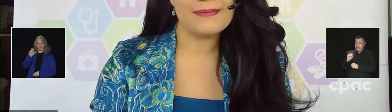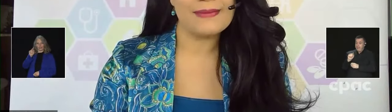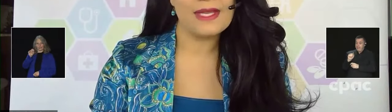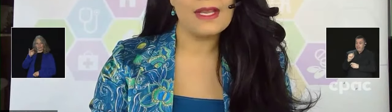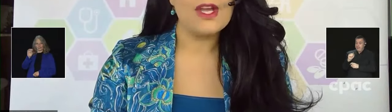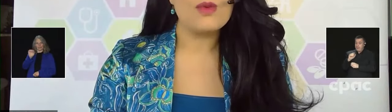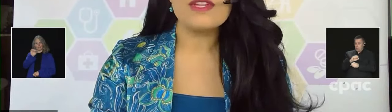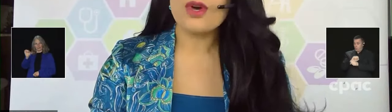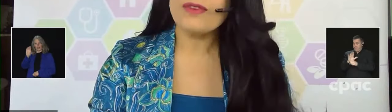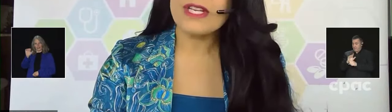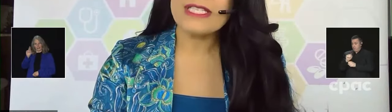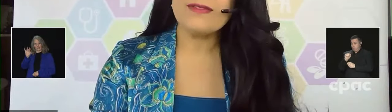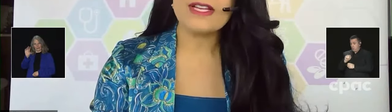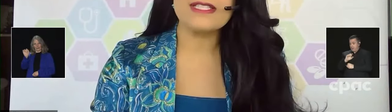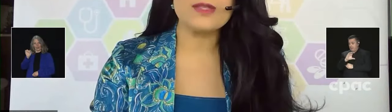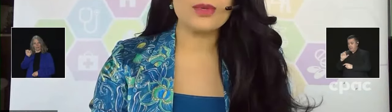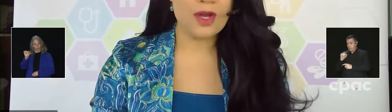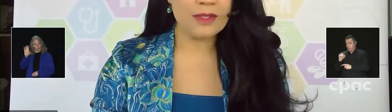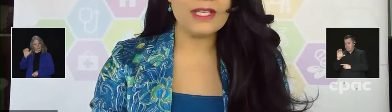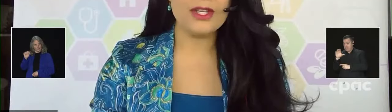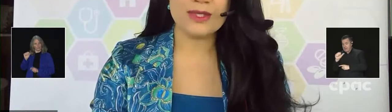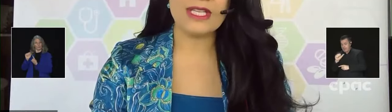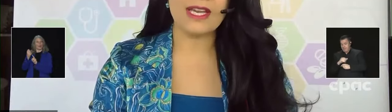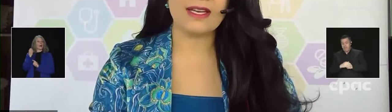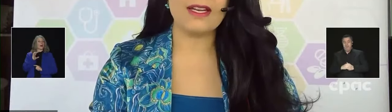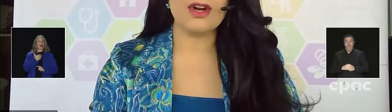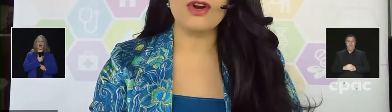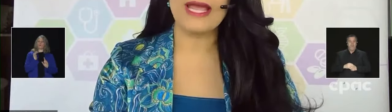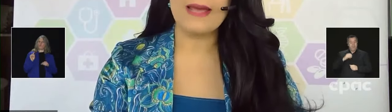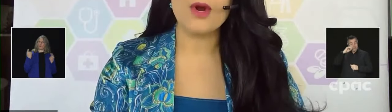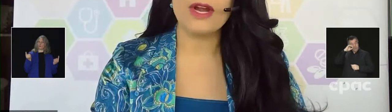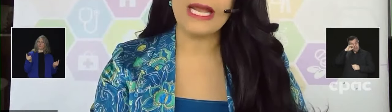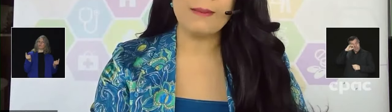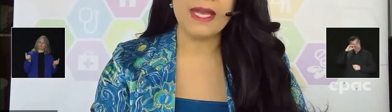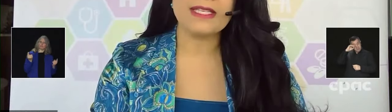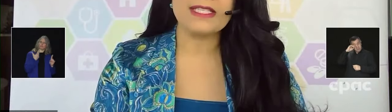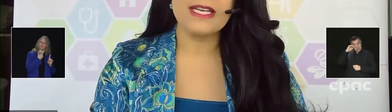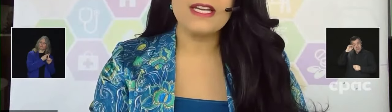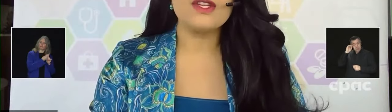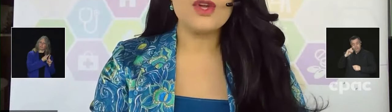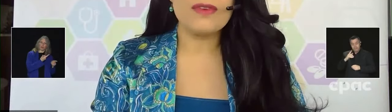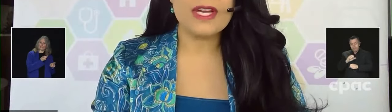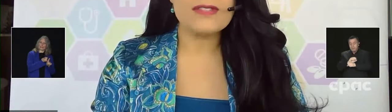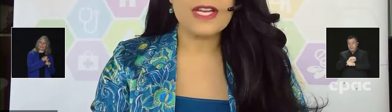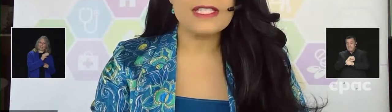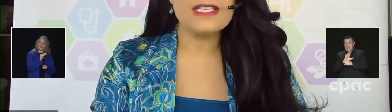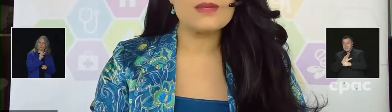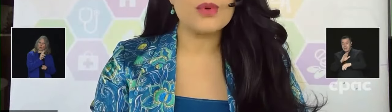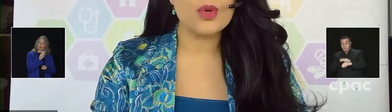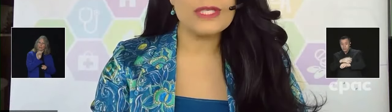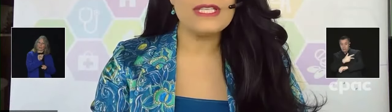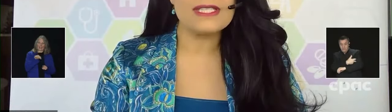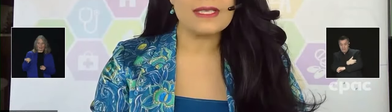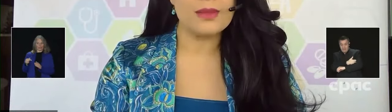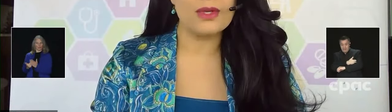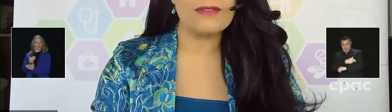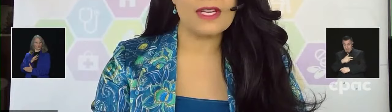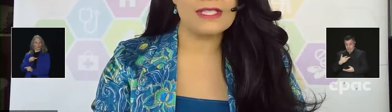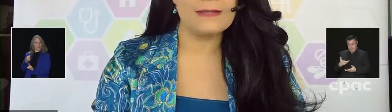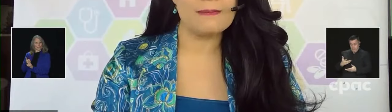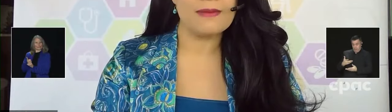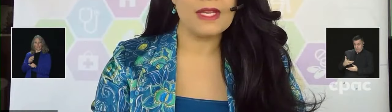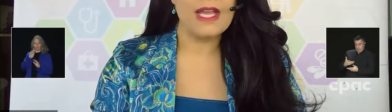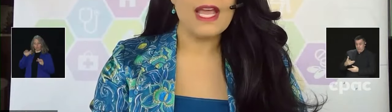covid-vaccine.canada.ca. While the COVID-19 vaccines predominantly in use in Canada are mRNA-based, the Novavax vaccine is a protein